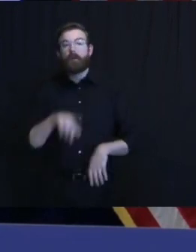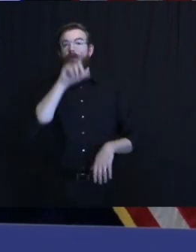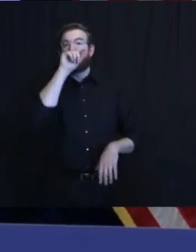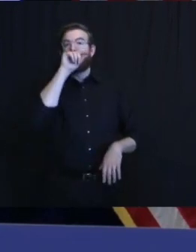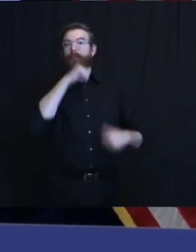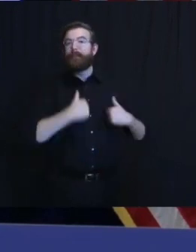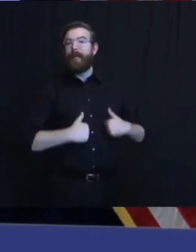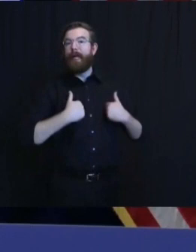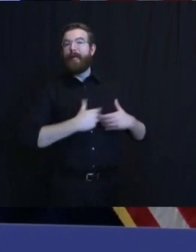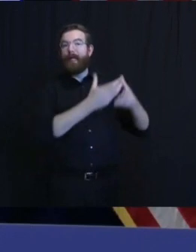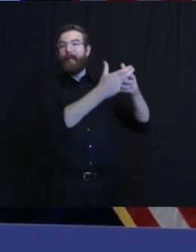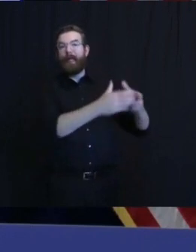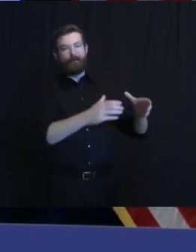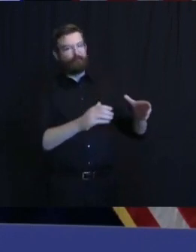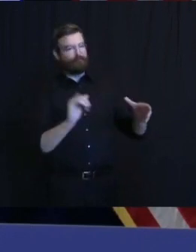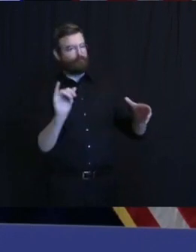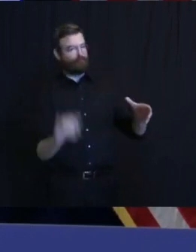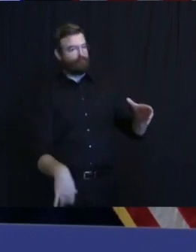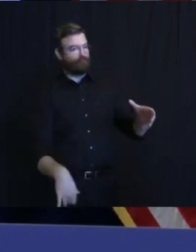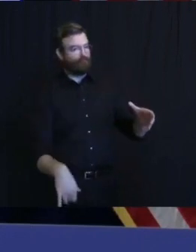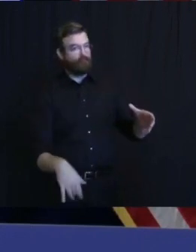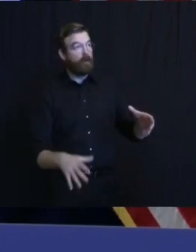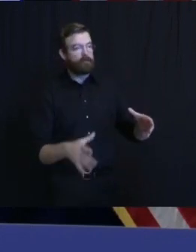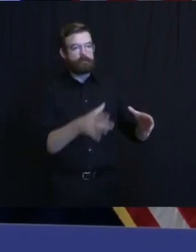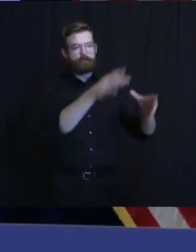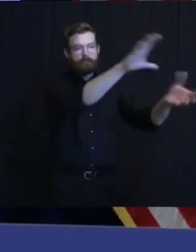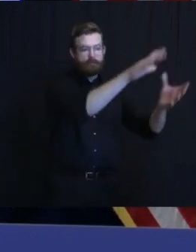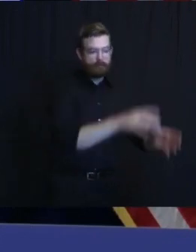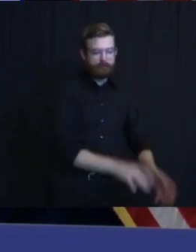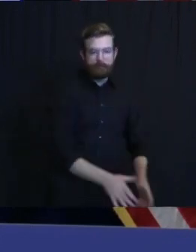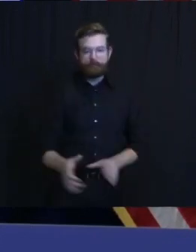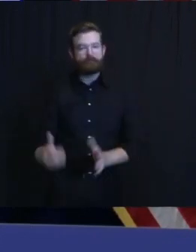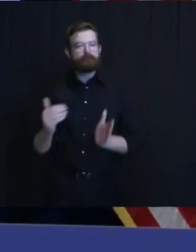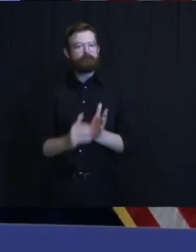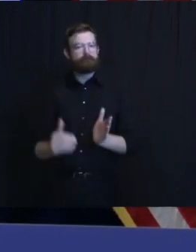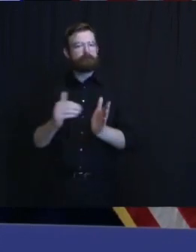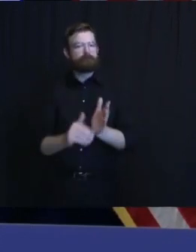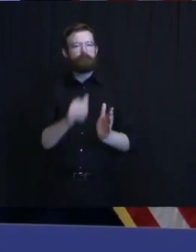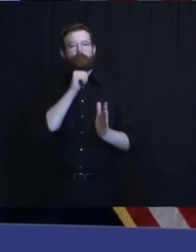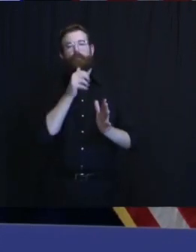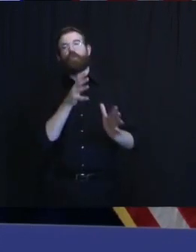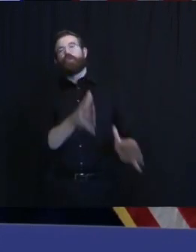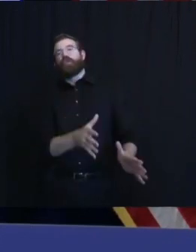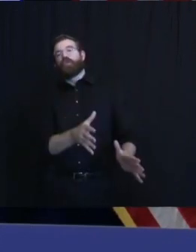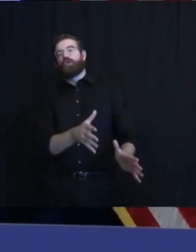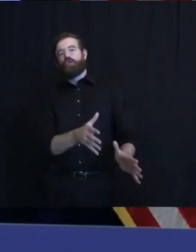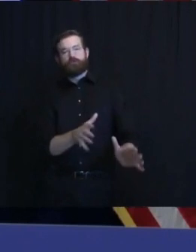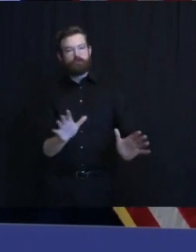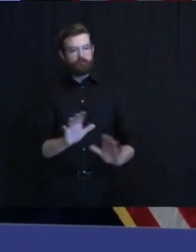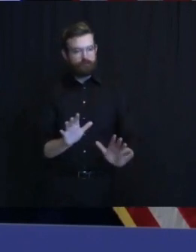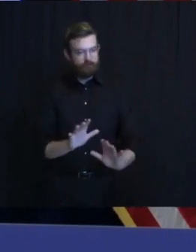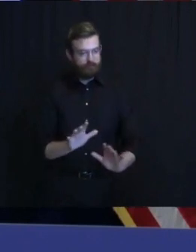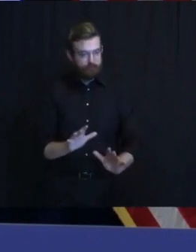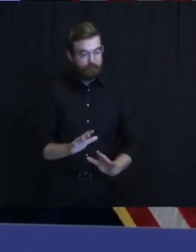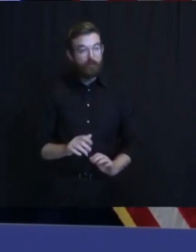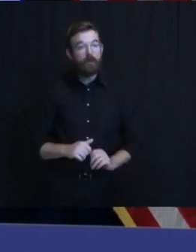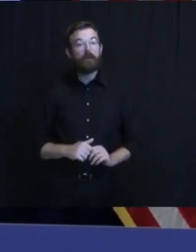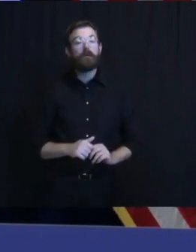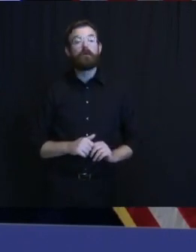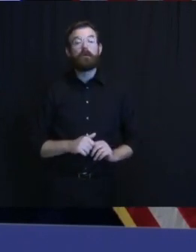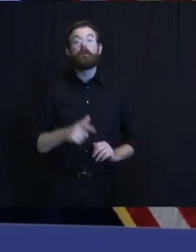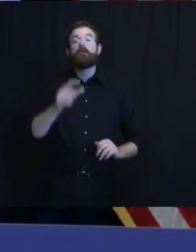mosquito-borne disease typically appear 2 to 14 days after exposure. but most people do not show any